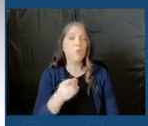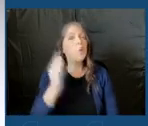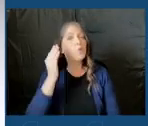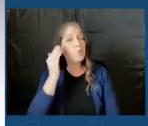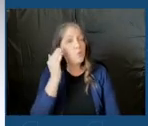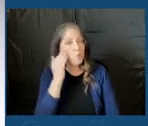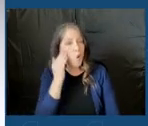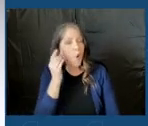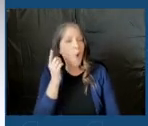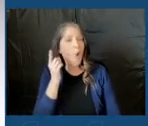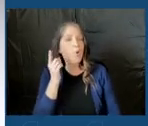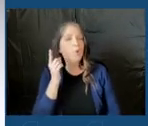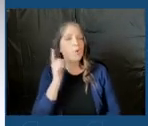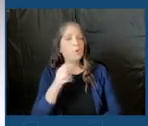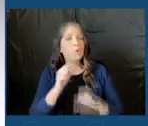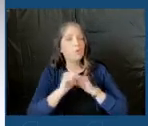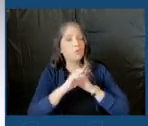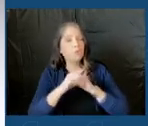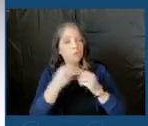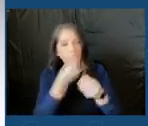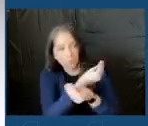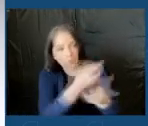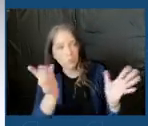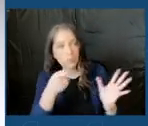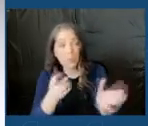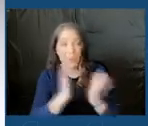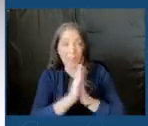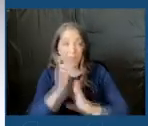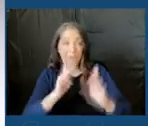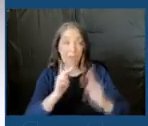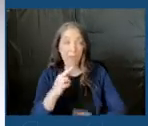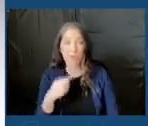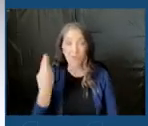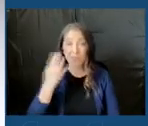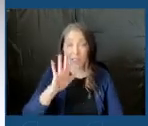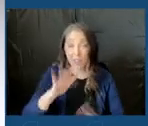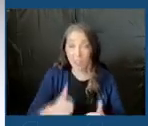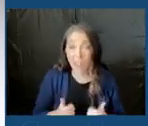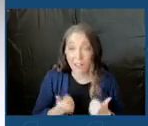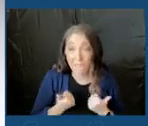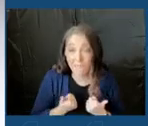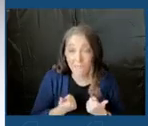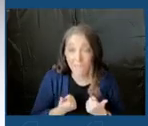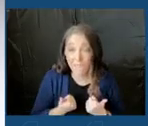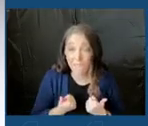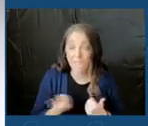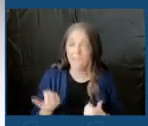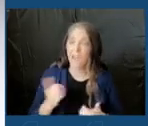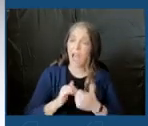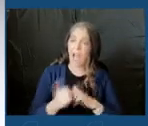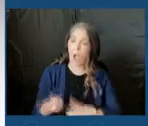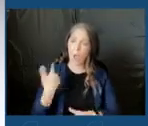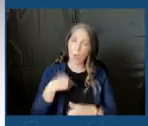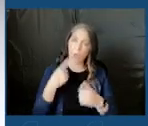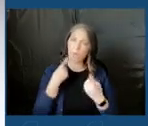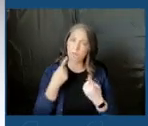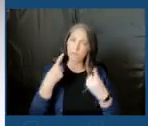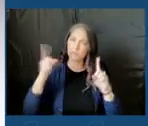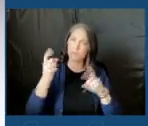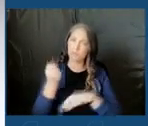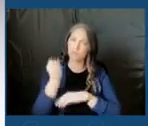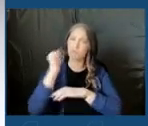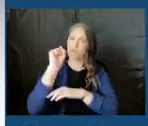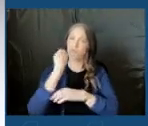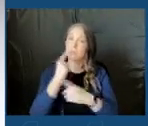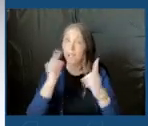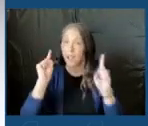that message, you were asking people to risk their lives? How did we succeed in making that movement work? It was